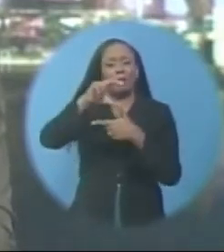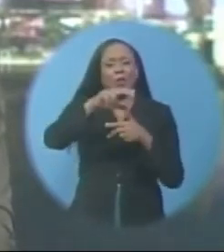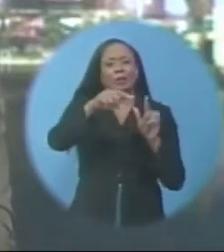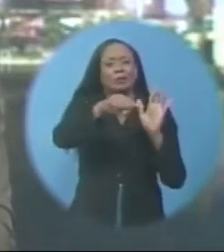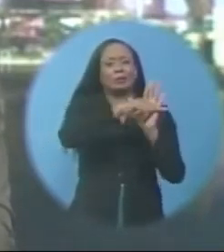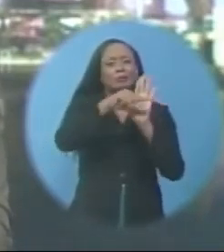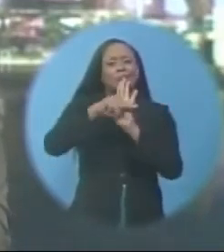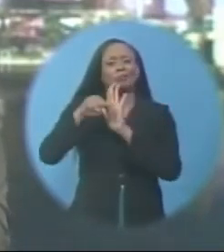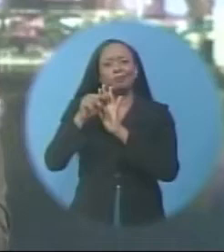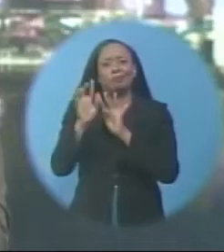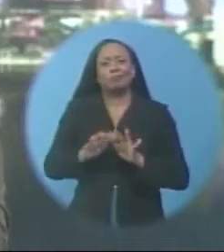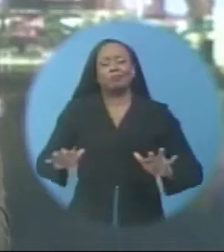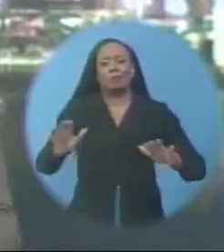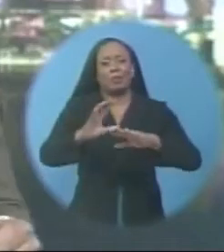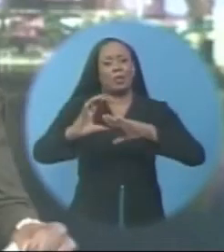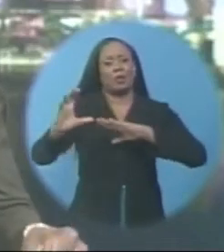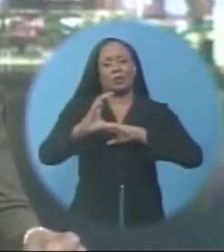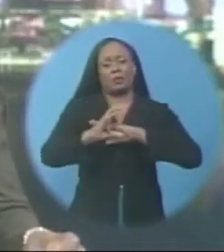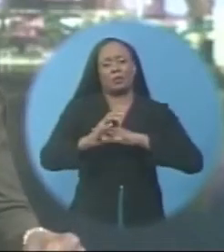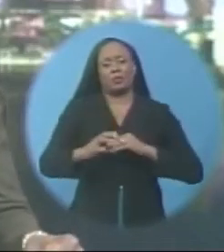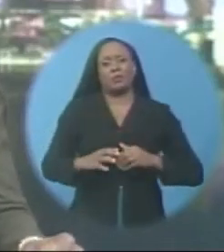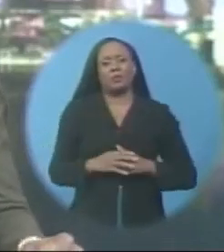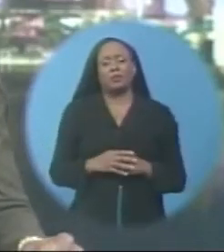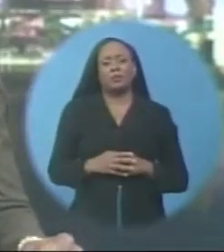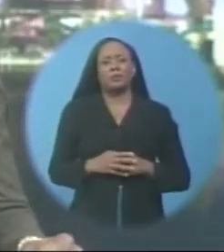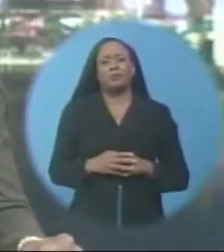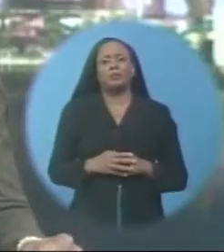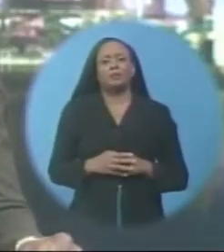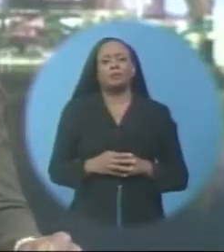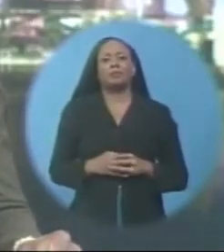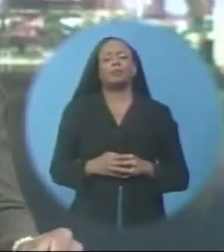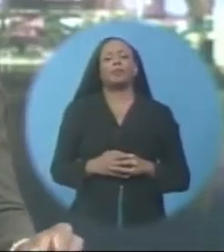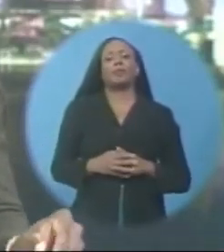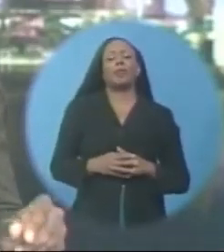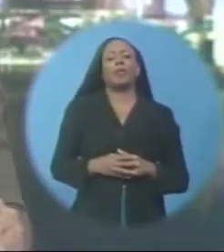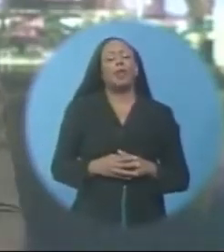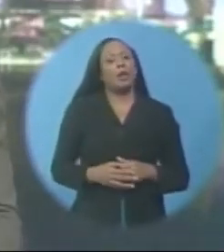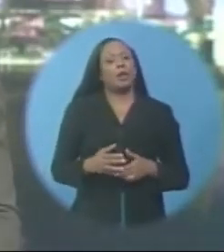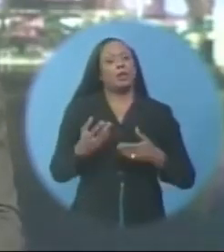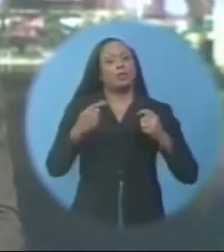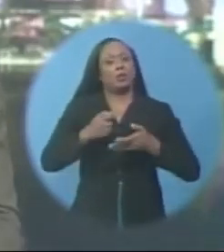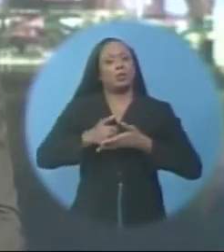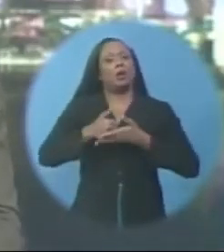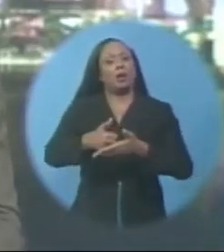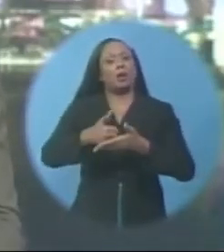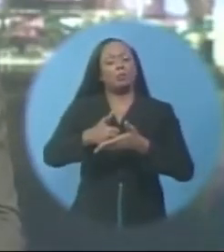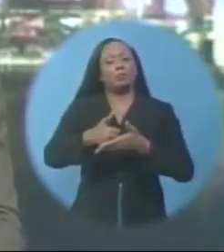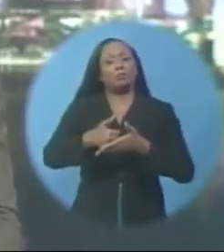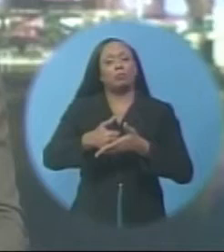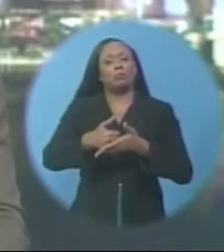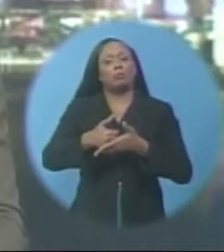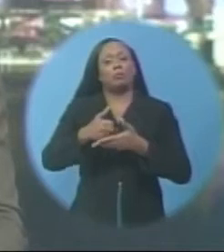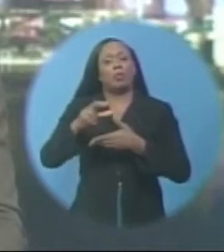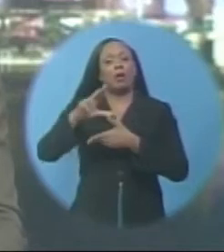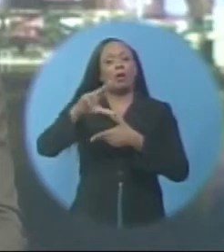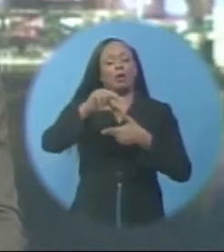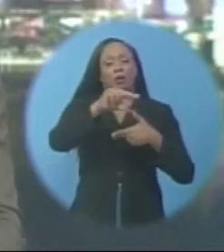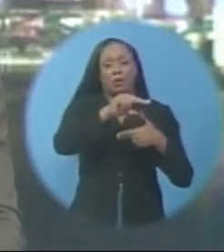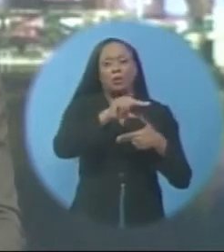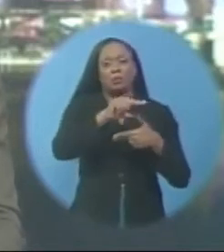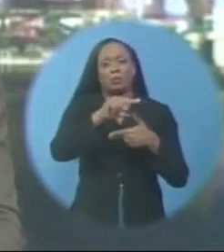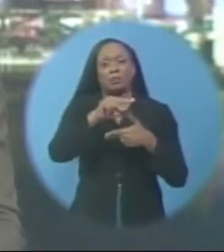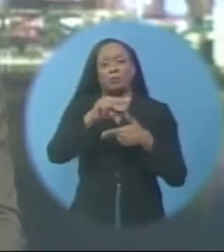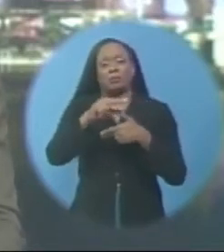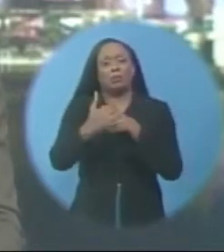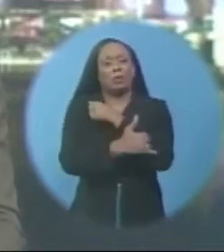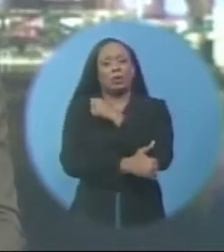for the region as a whole. The recovery efforts in islands devastated by Hurricane Irma is continuing, and